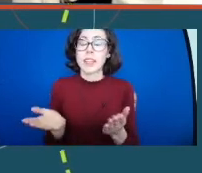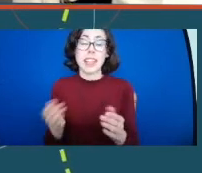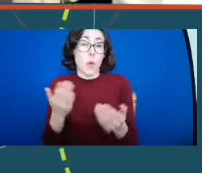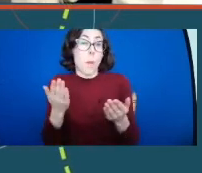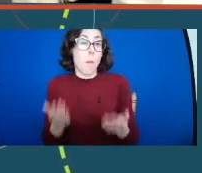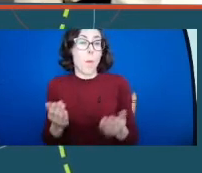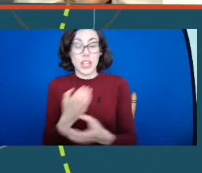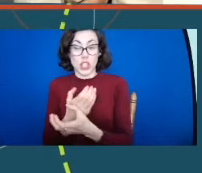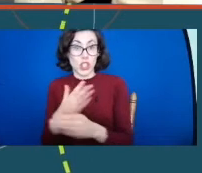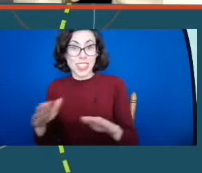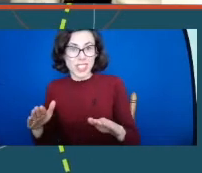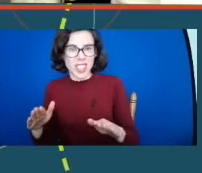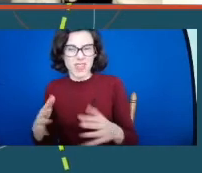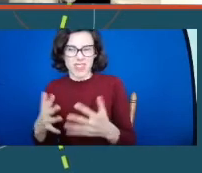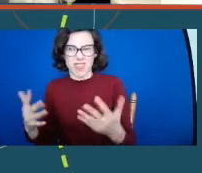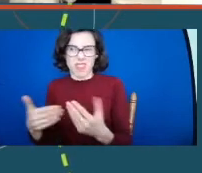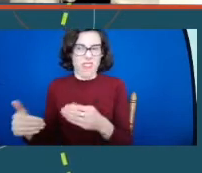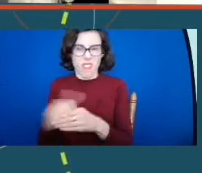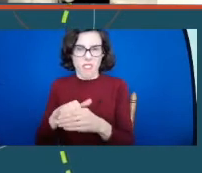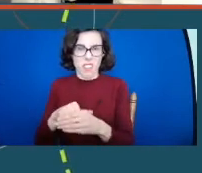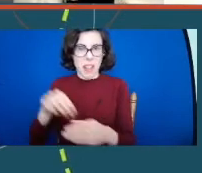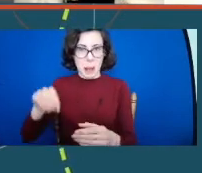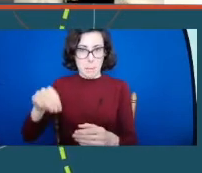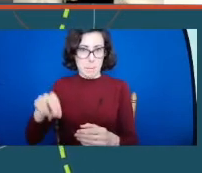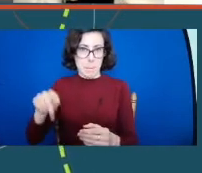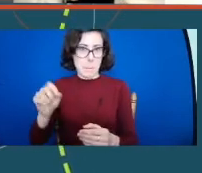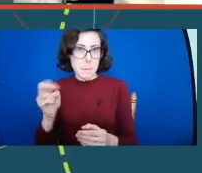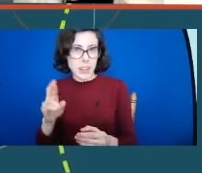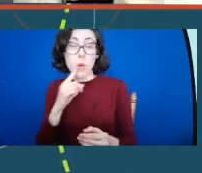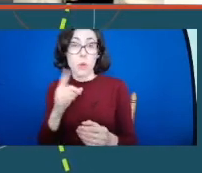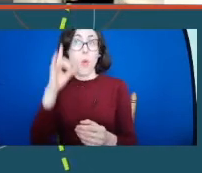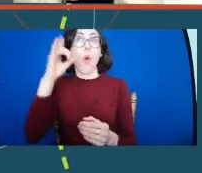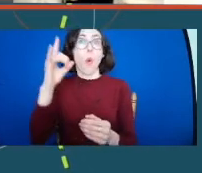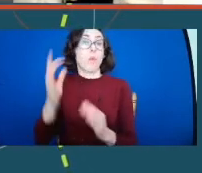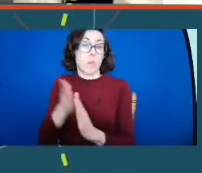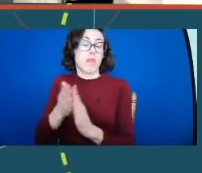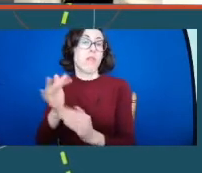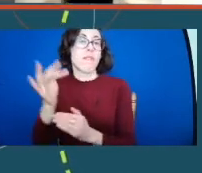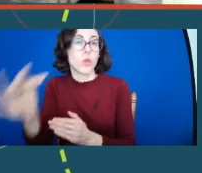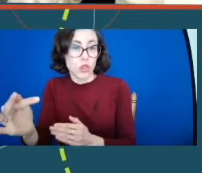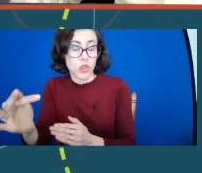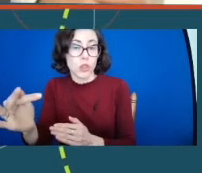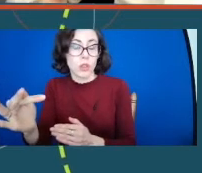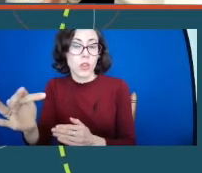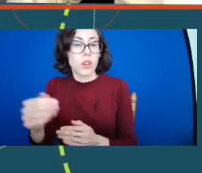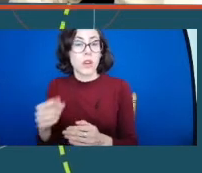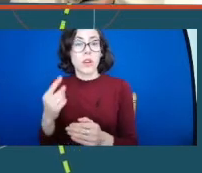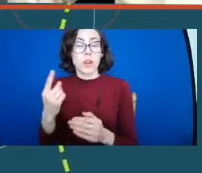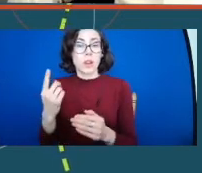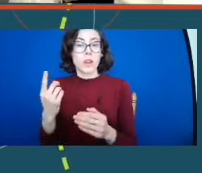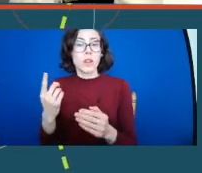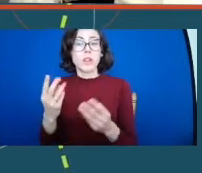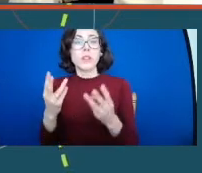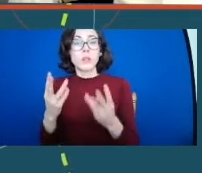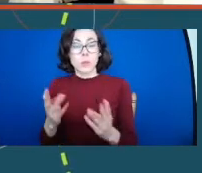but we're hoping to build this through one of our excellent expert information specialists, Alex Martinez, to build a Mentor